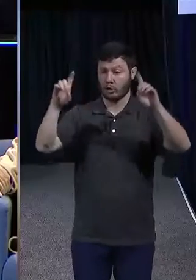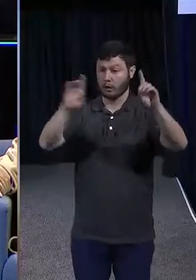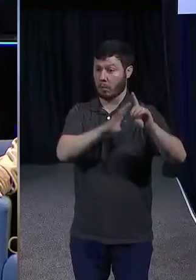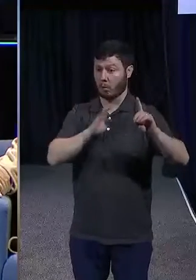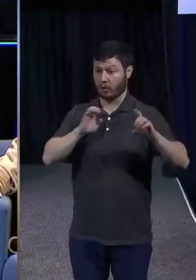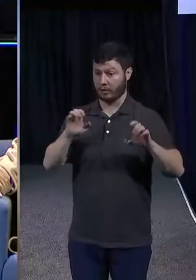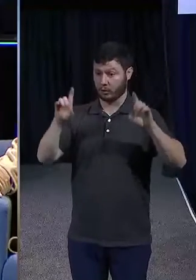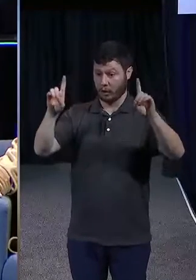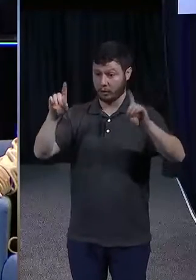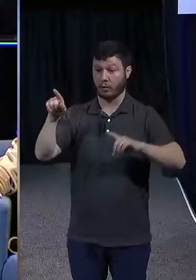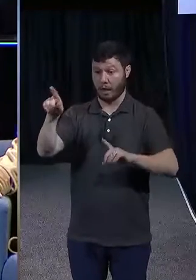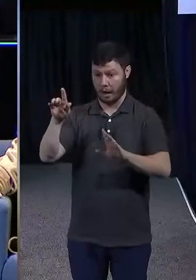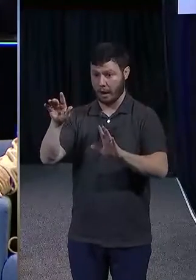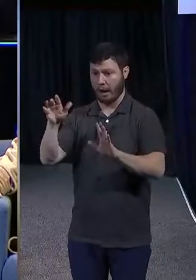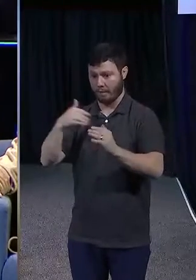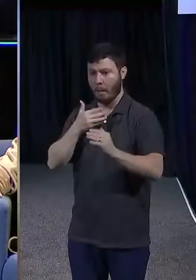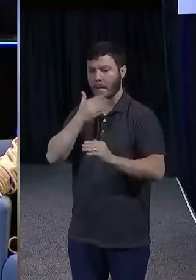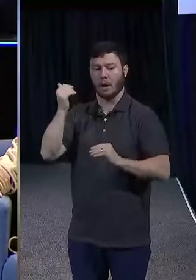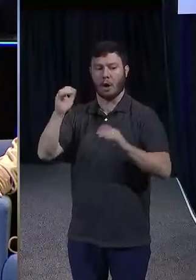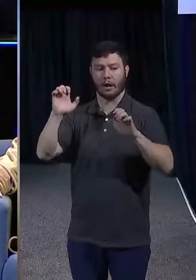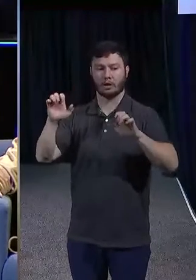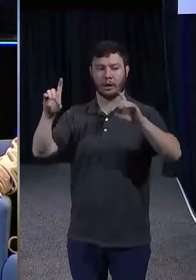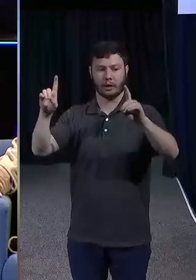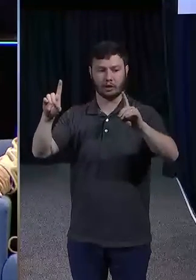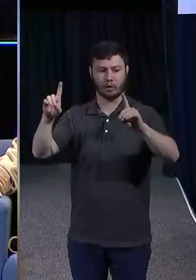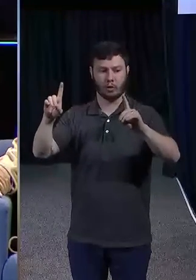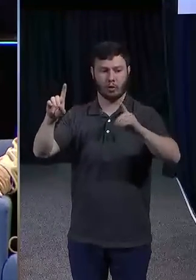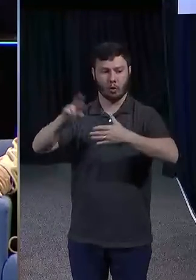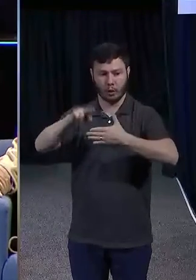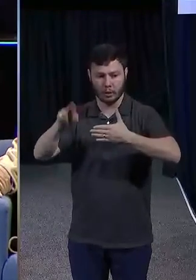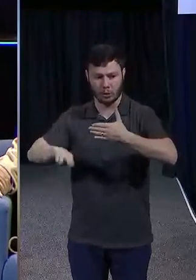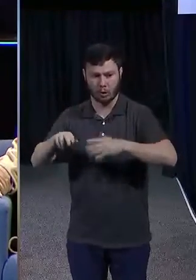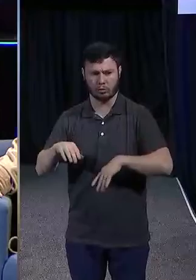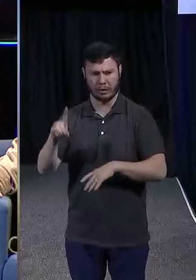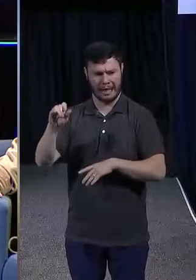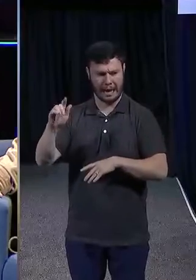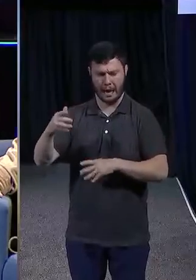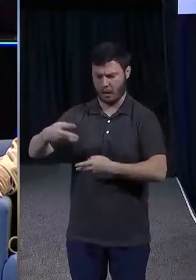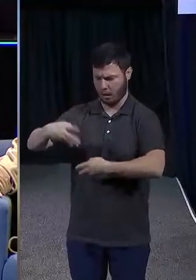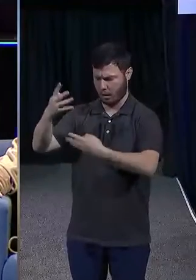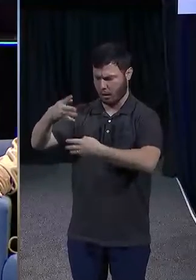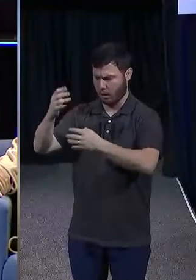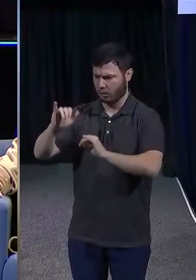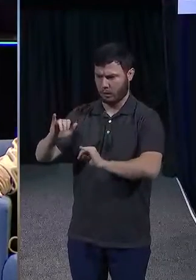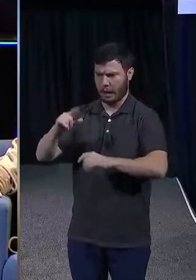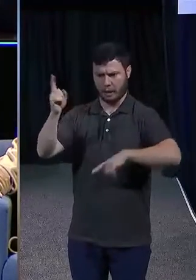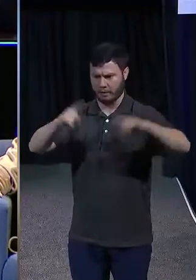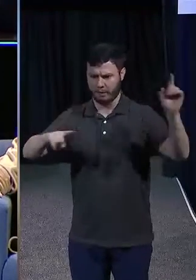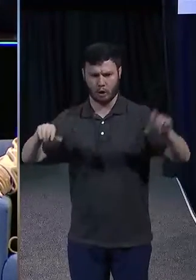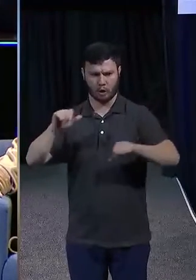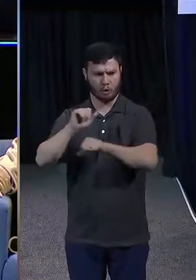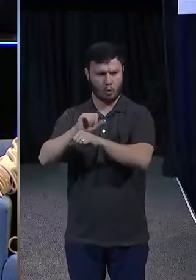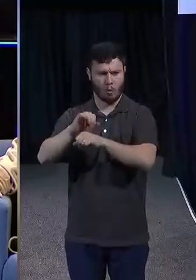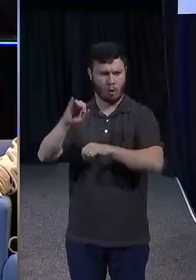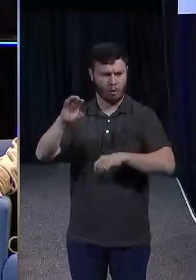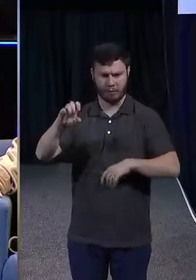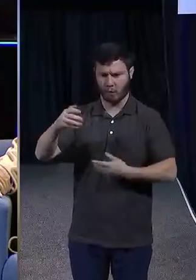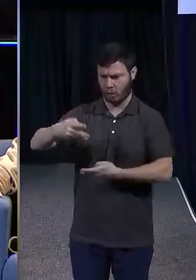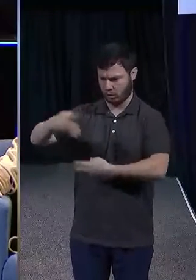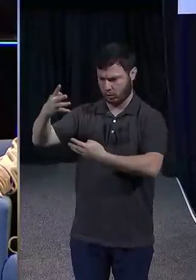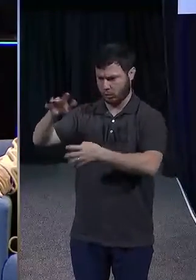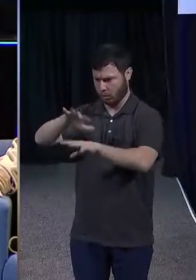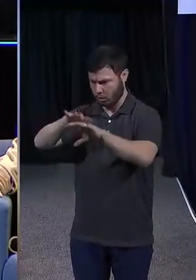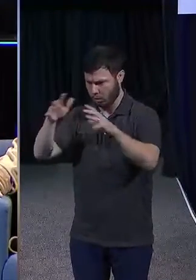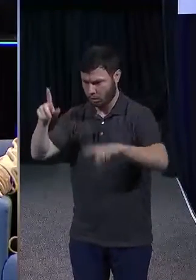organizations actually produce better educational outcomes. Well, the data is unassailable that a diverse workforce produces better